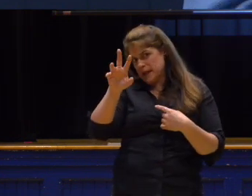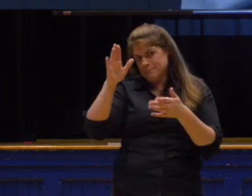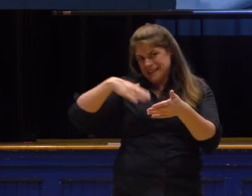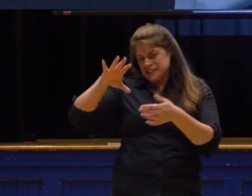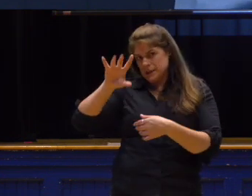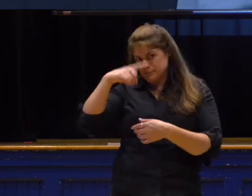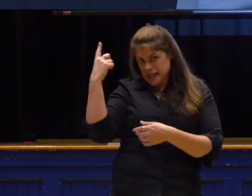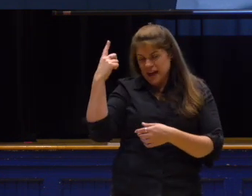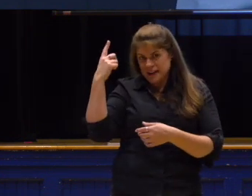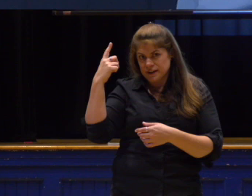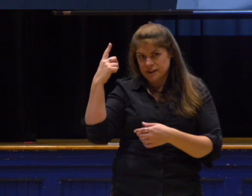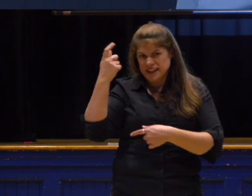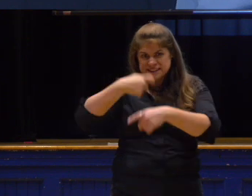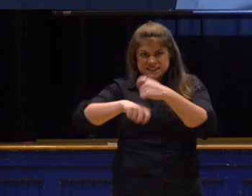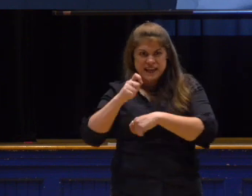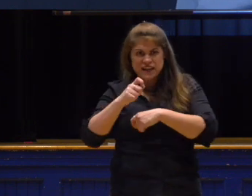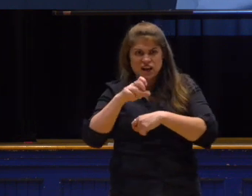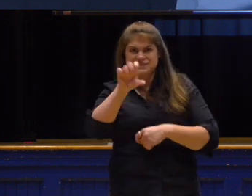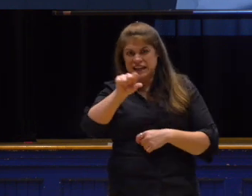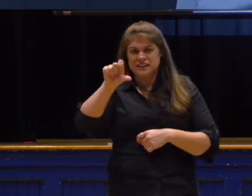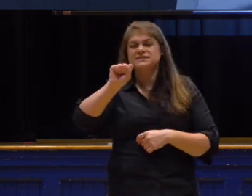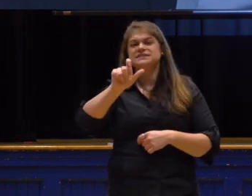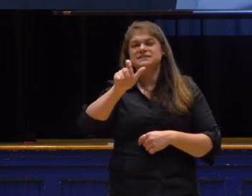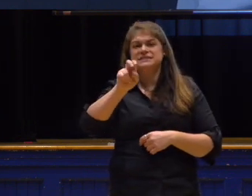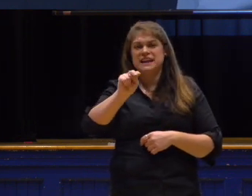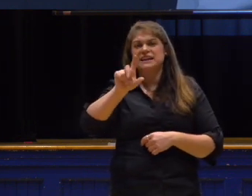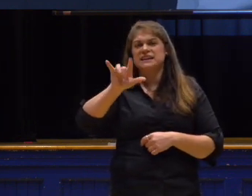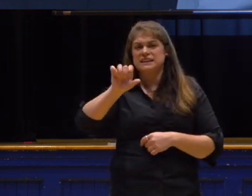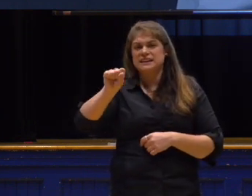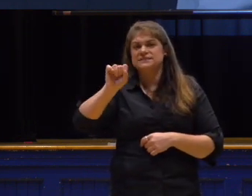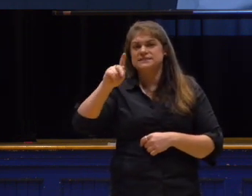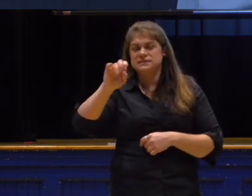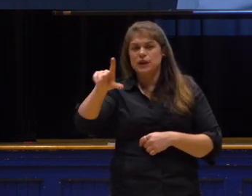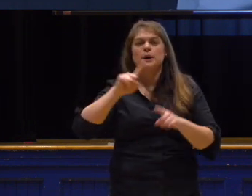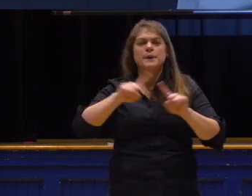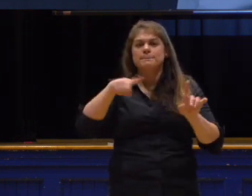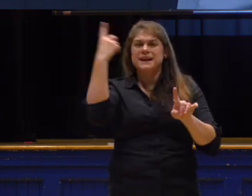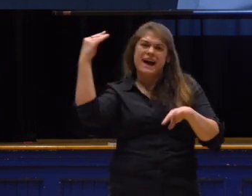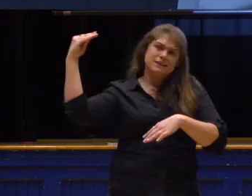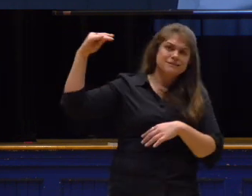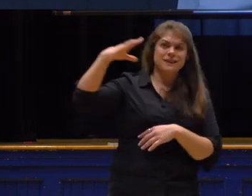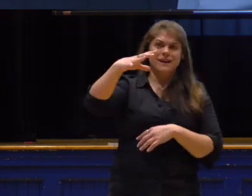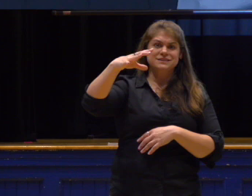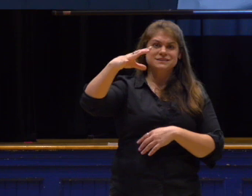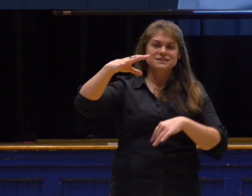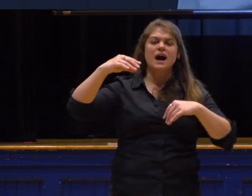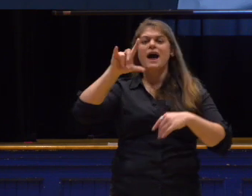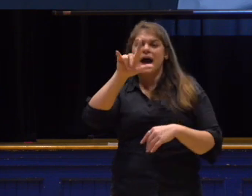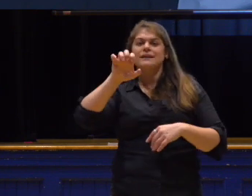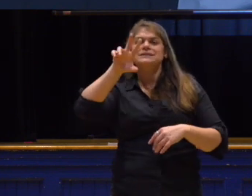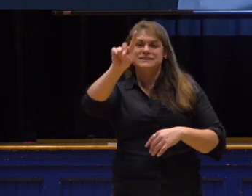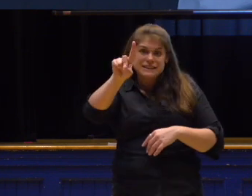painted black instead of just stainless steel, but black Cobra headlights that are going to be all